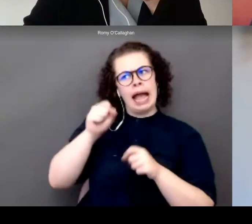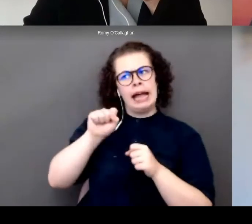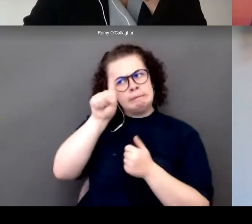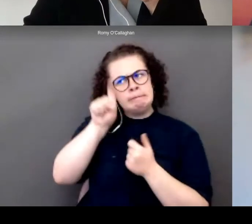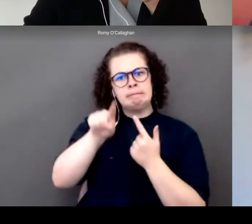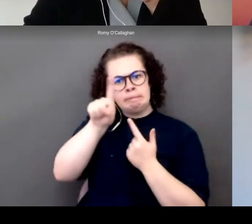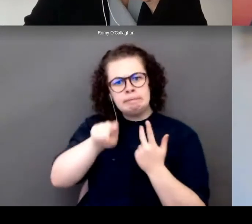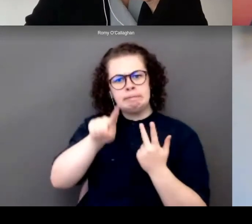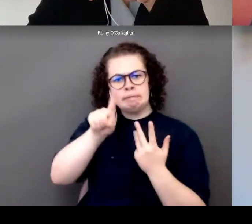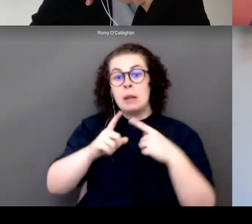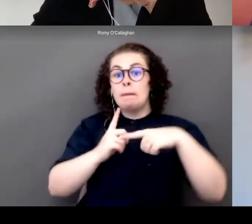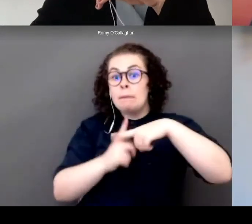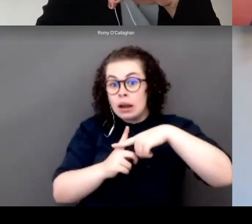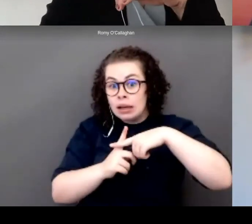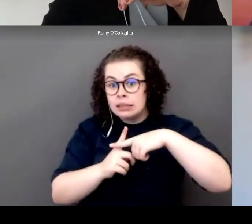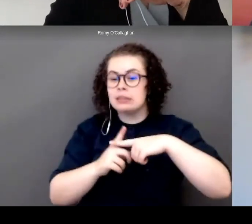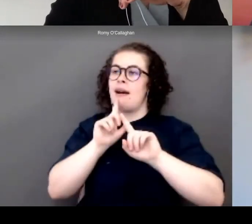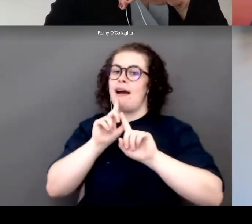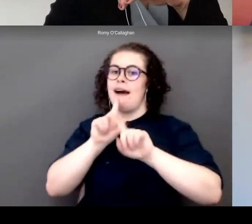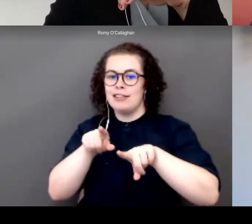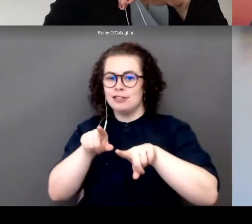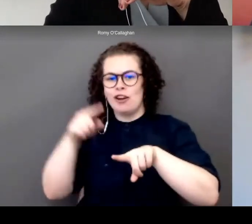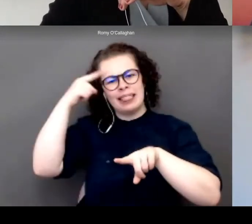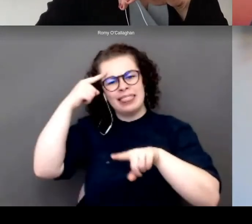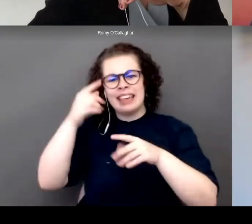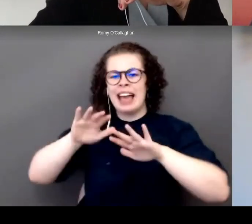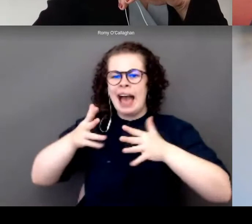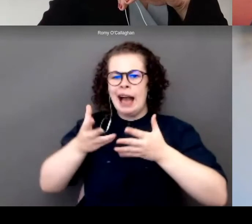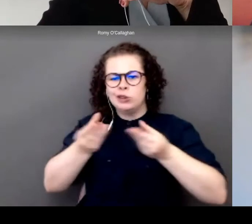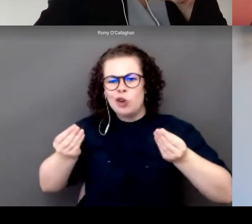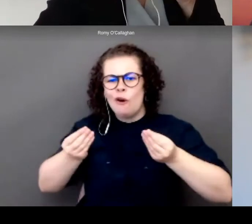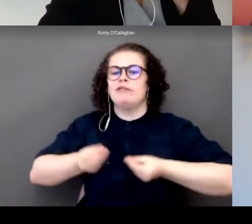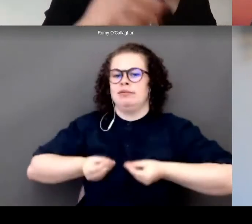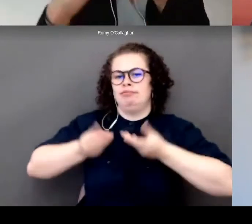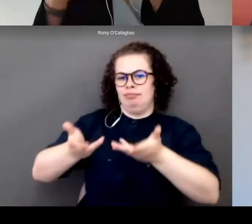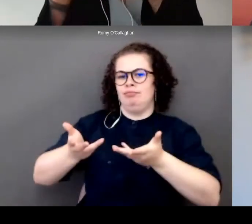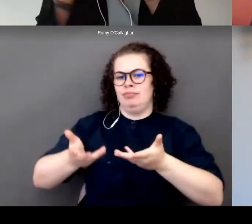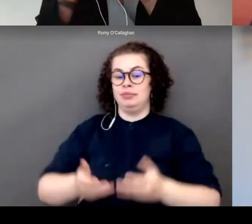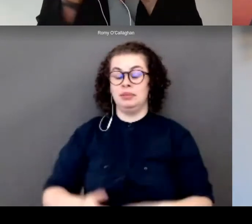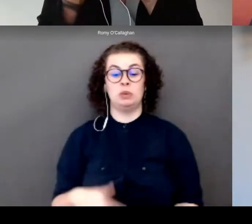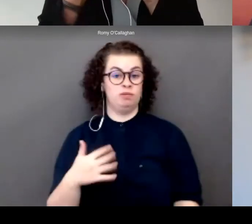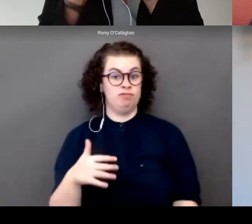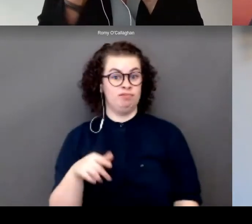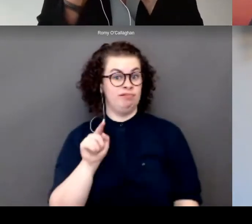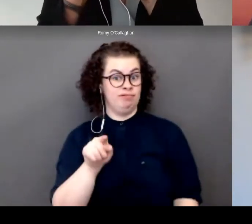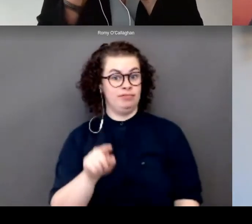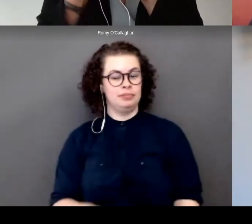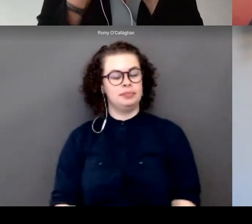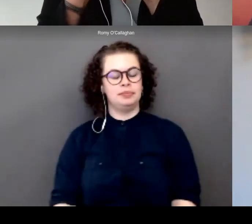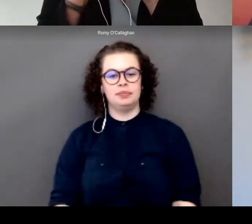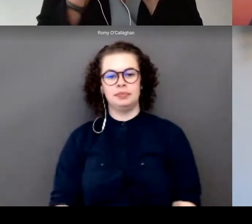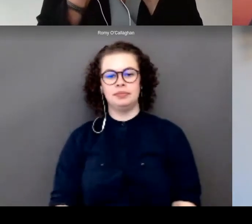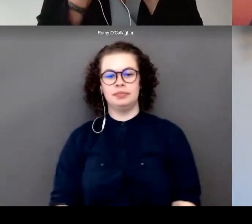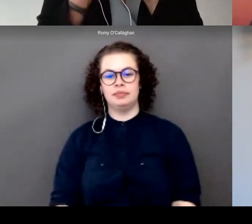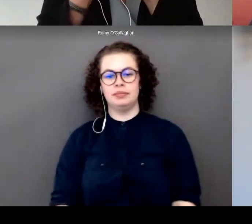bazaar. The other thing that we did is we thought about the